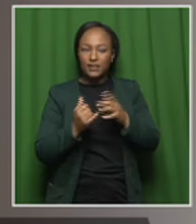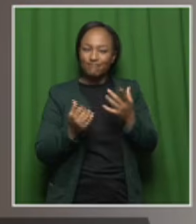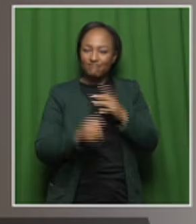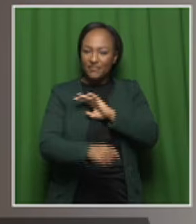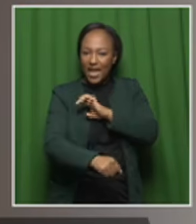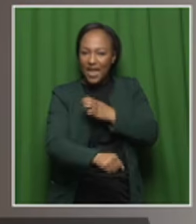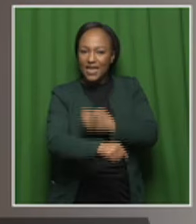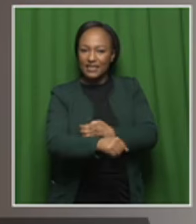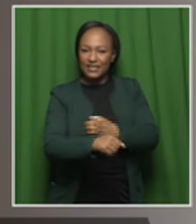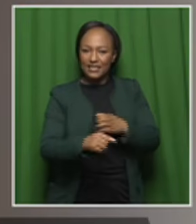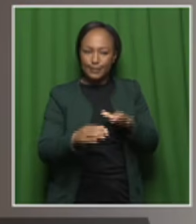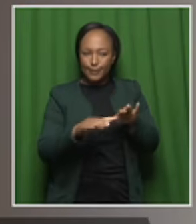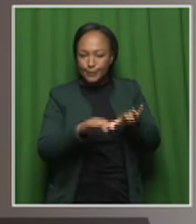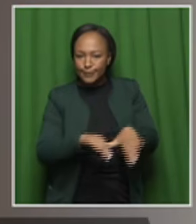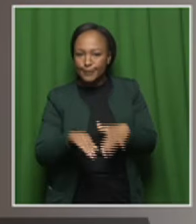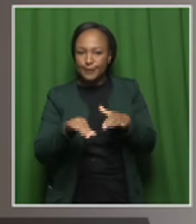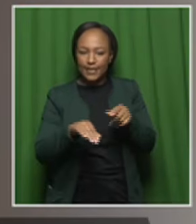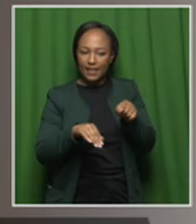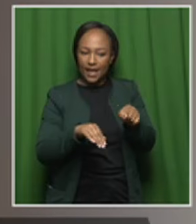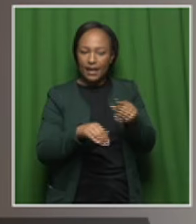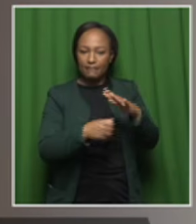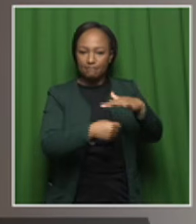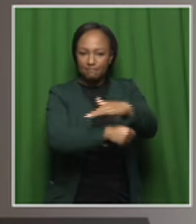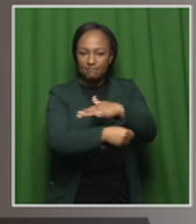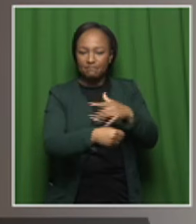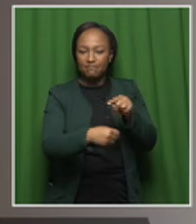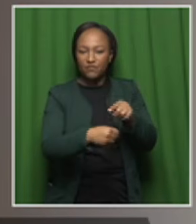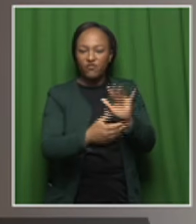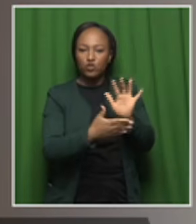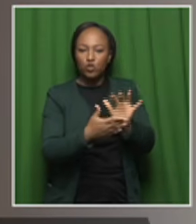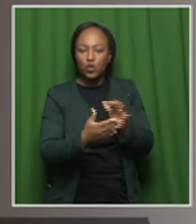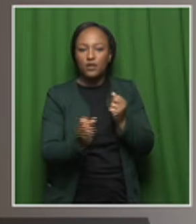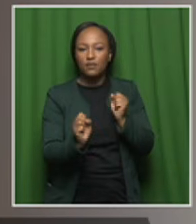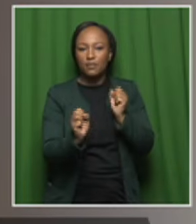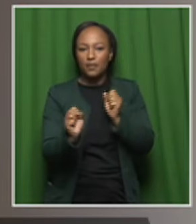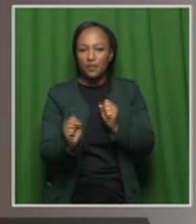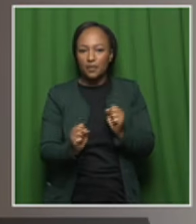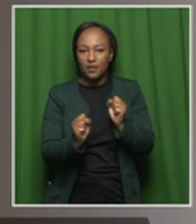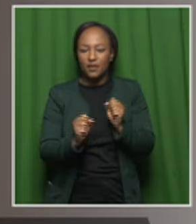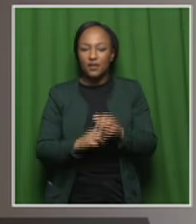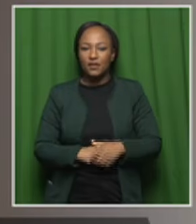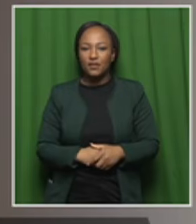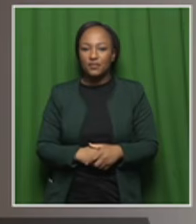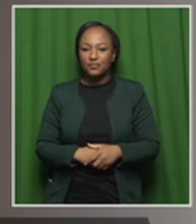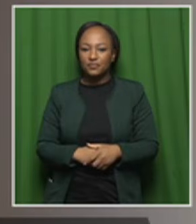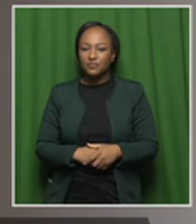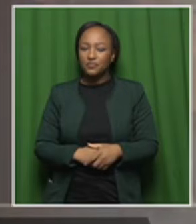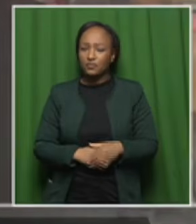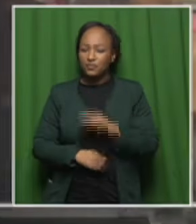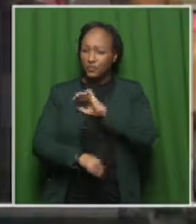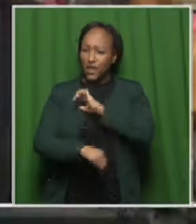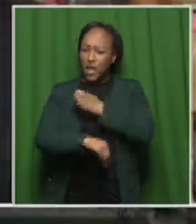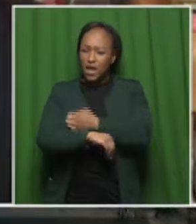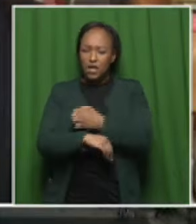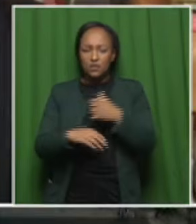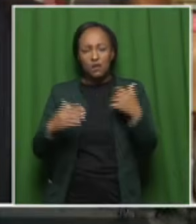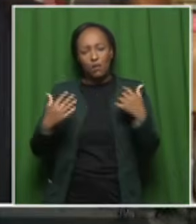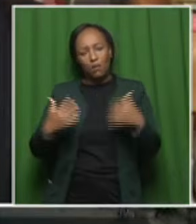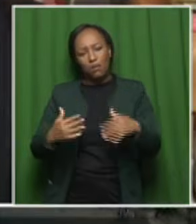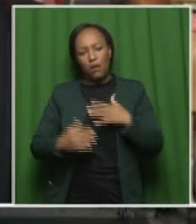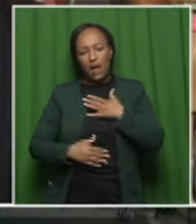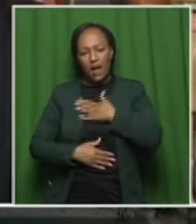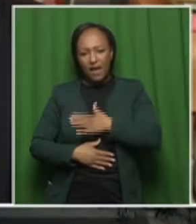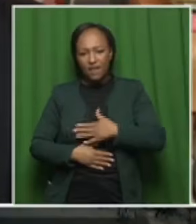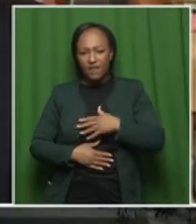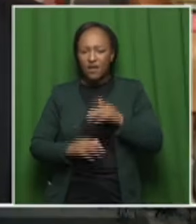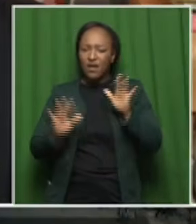and creation and storytelling. Simphiwe, your energy is palpable. I can feel it here. And even just the colors, the vibrancies,